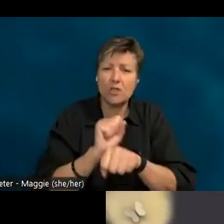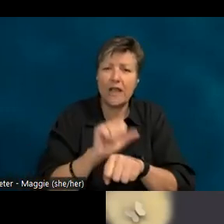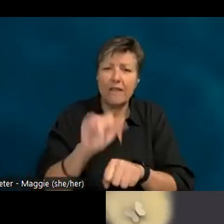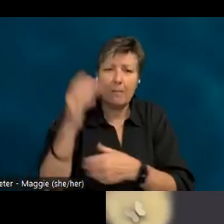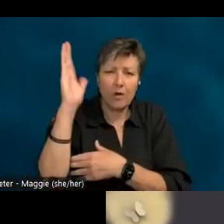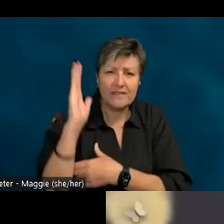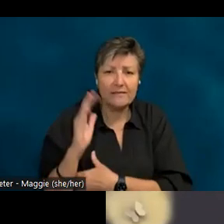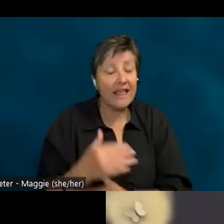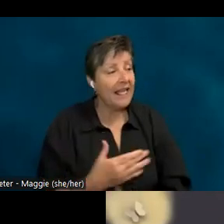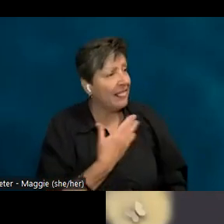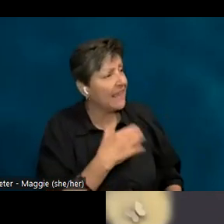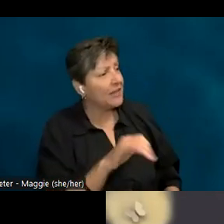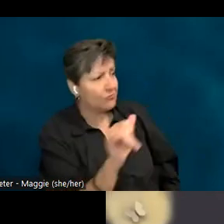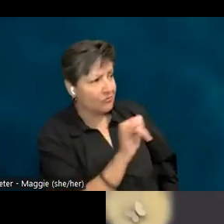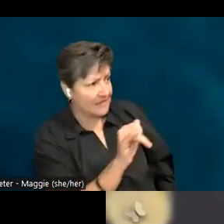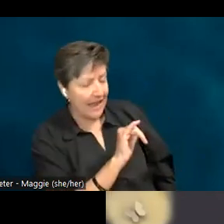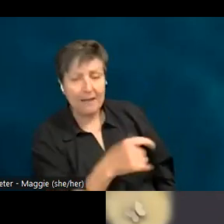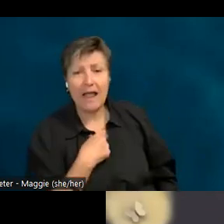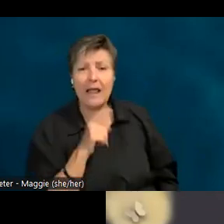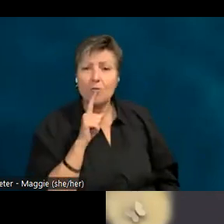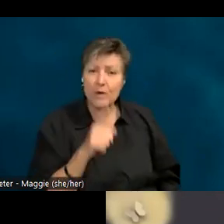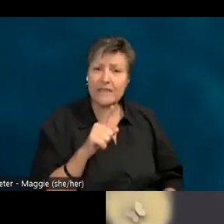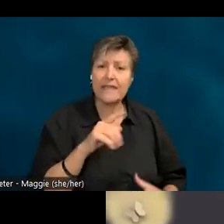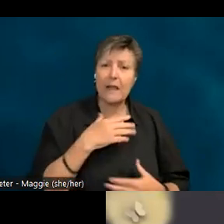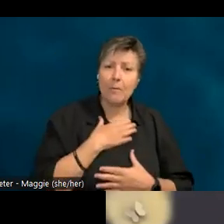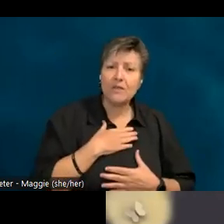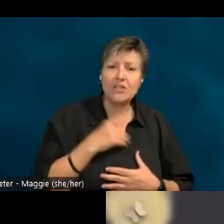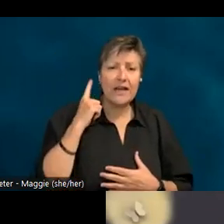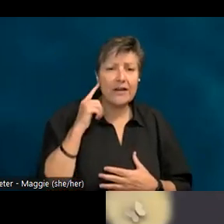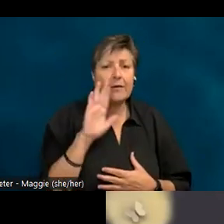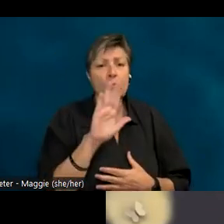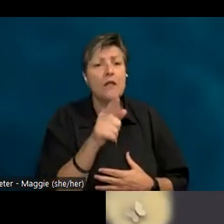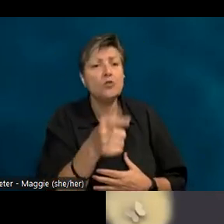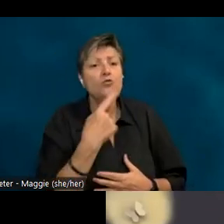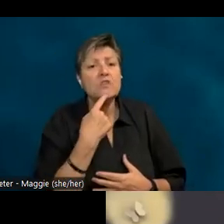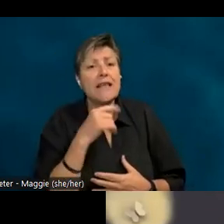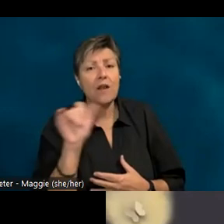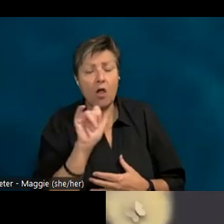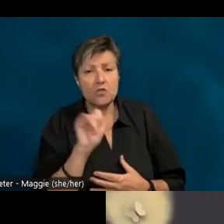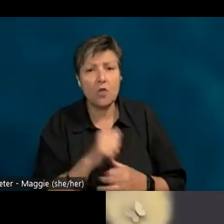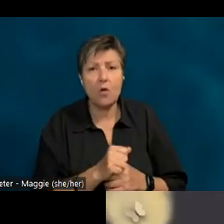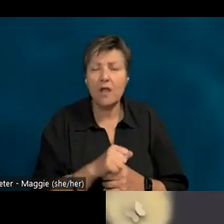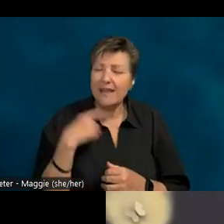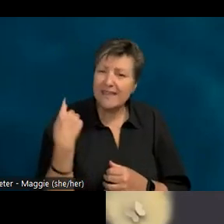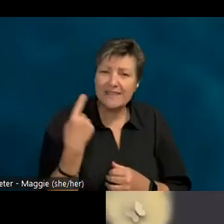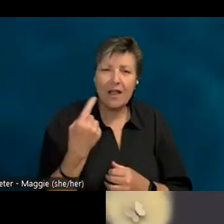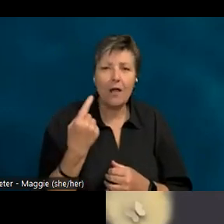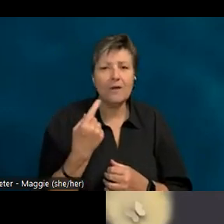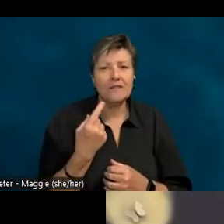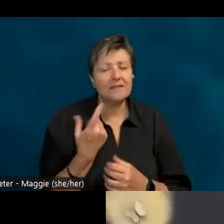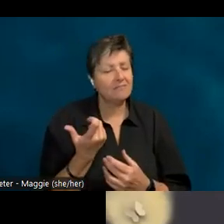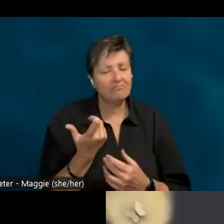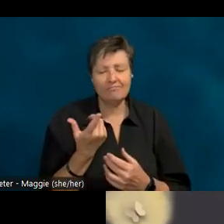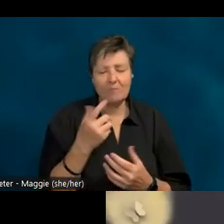Thank you, and likewise, I really appreciated hearing what you had to say as well. It's always really, really important to get some